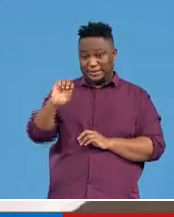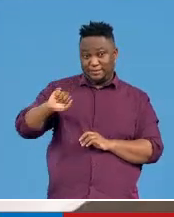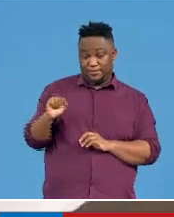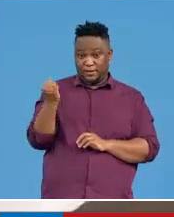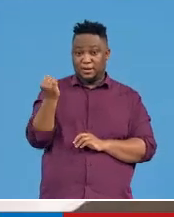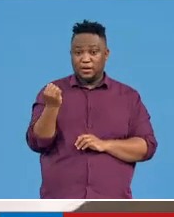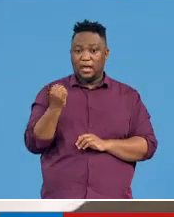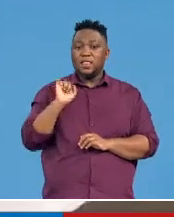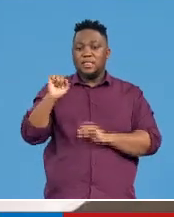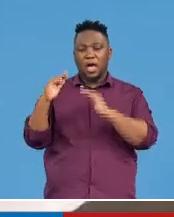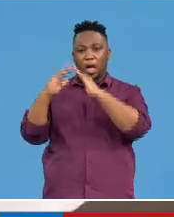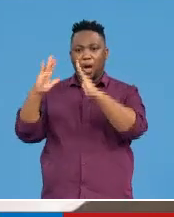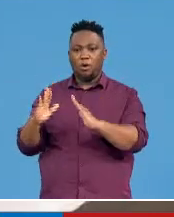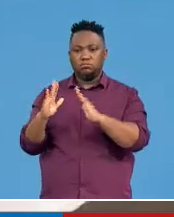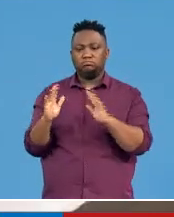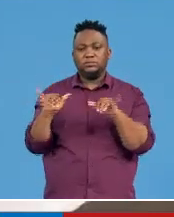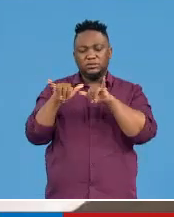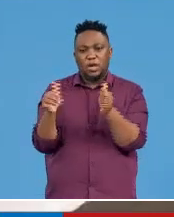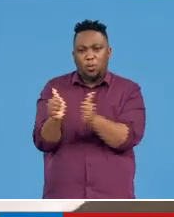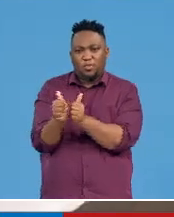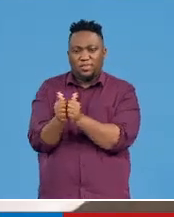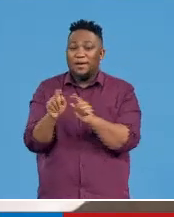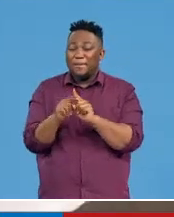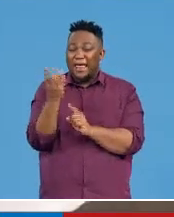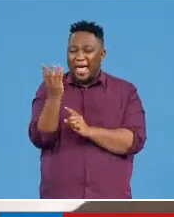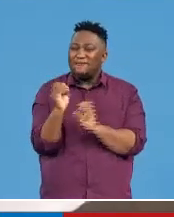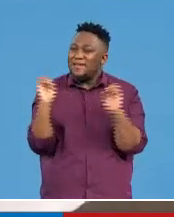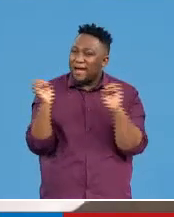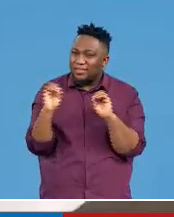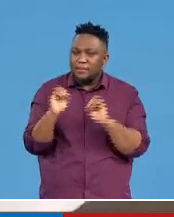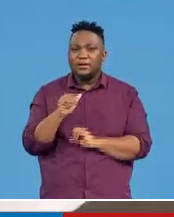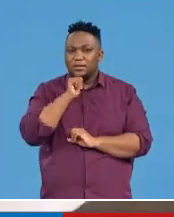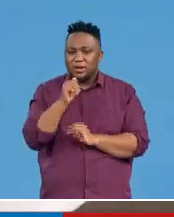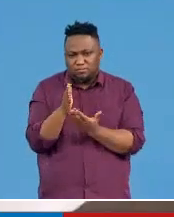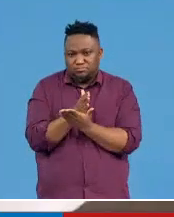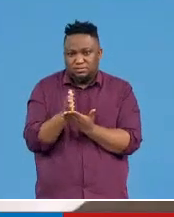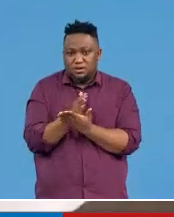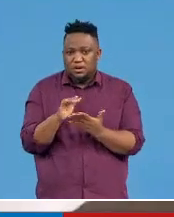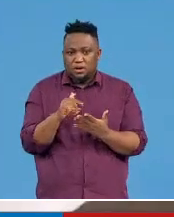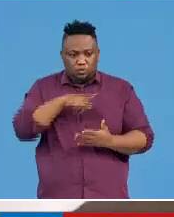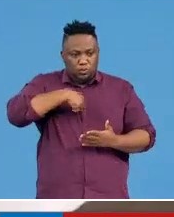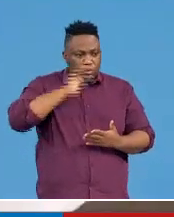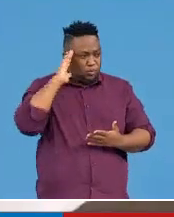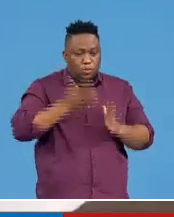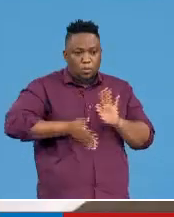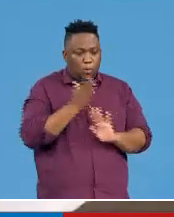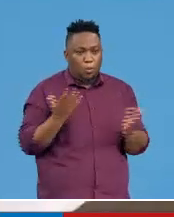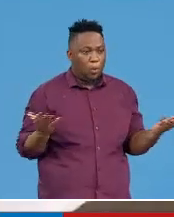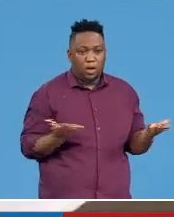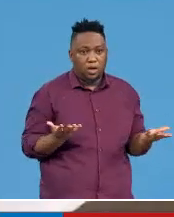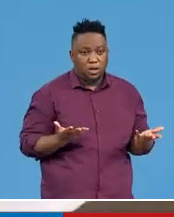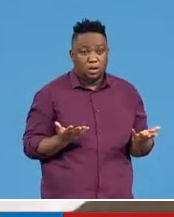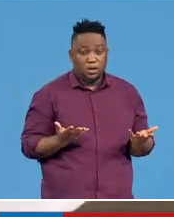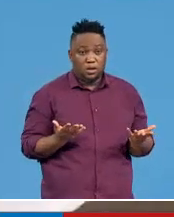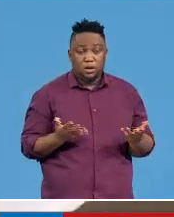very little, but they shared that little with us as we had nowhere else to go. This nurturing